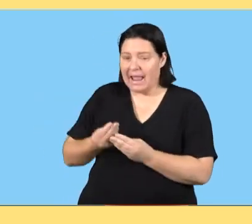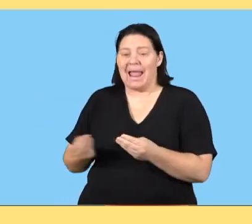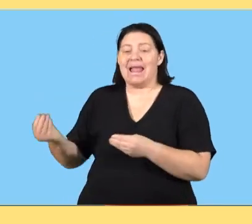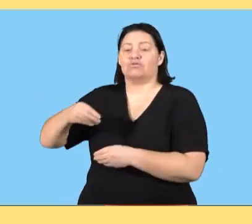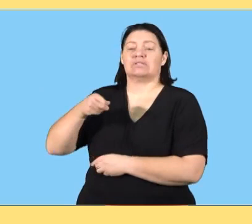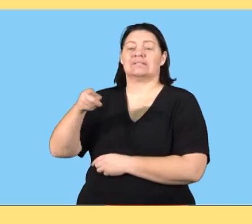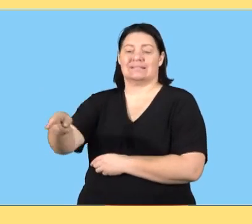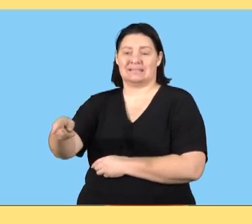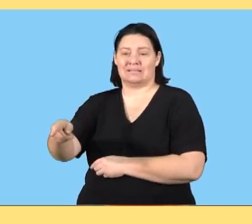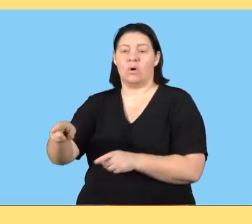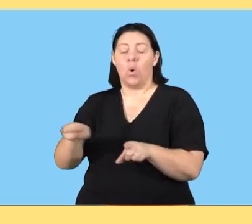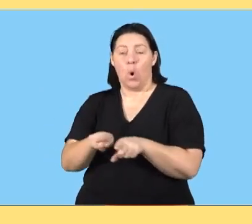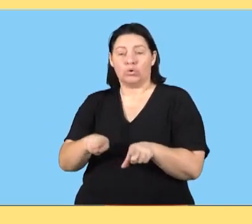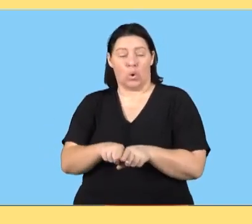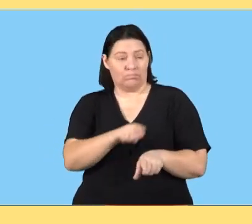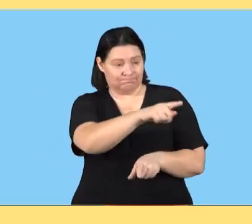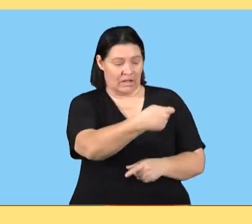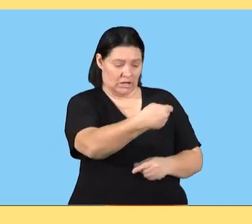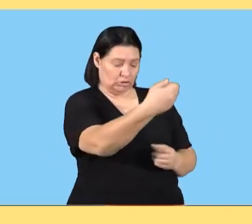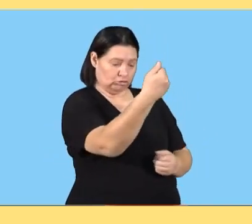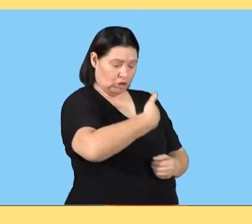overdue debtors as well as overdue